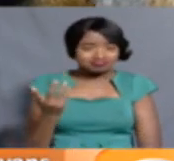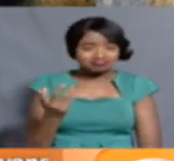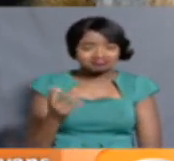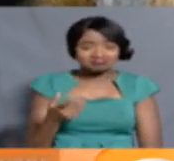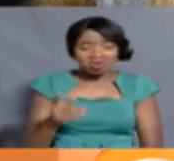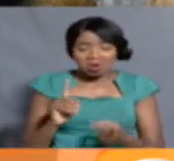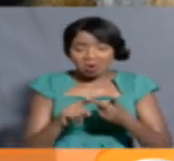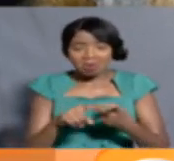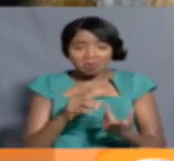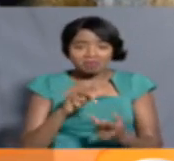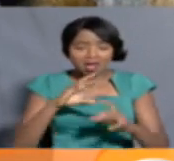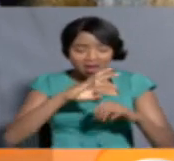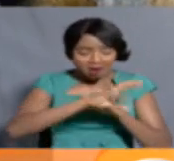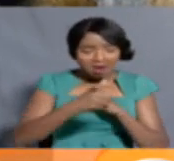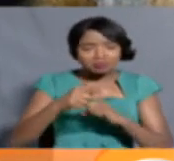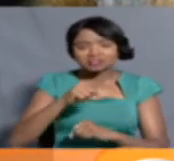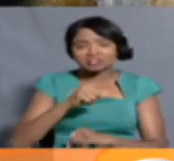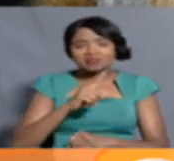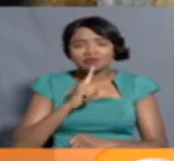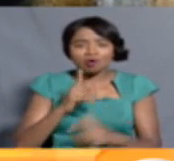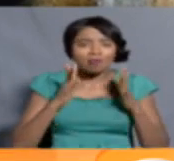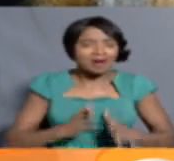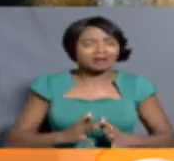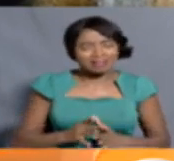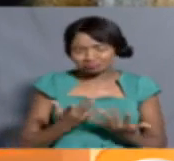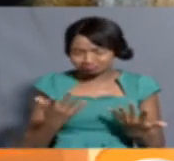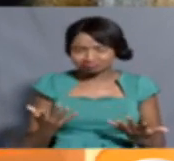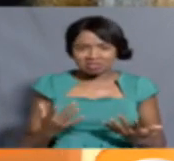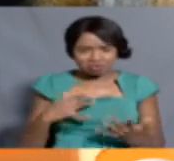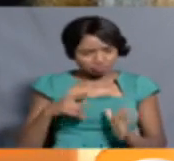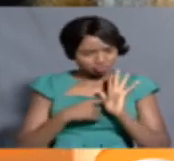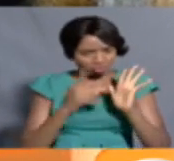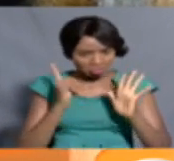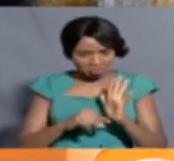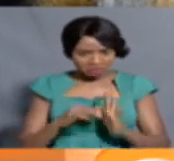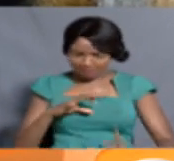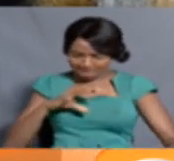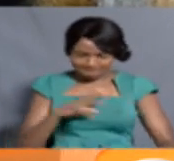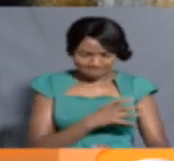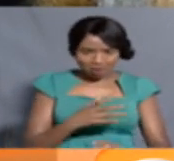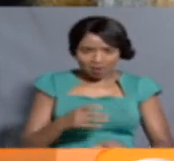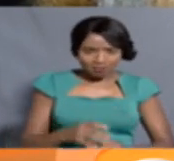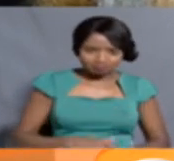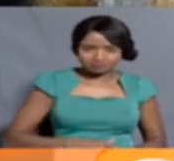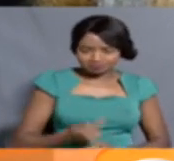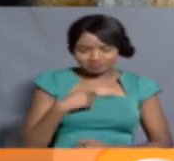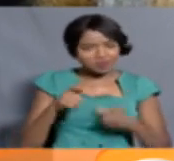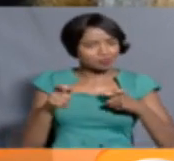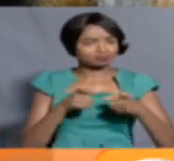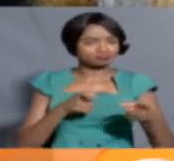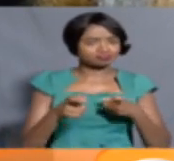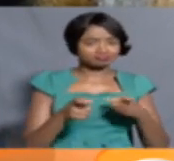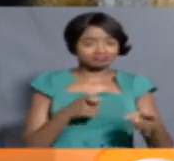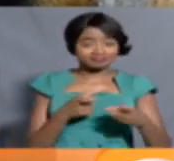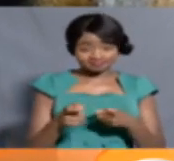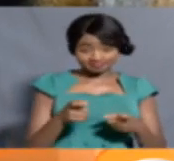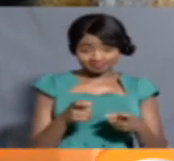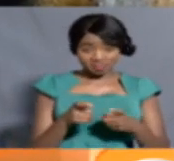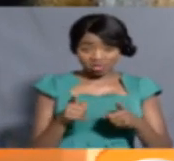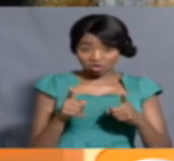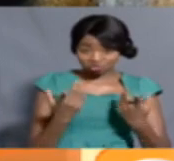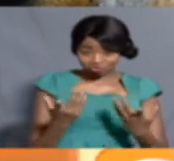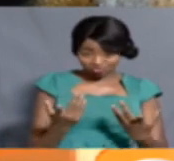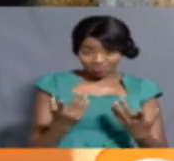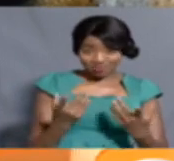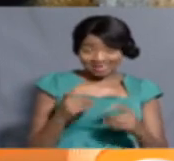that county commander wears. It shows you that you are in control, in charge. And what has traditionally happened when it comes to dirty